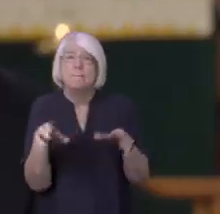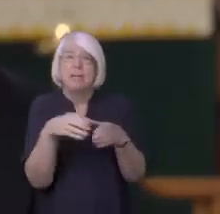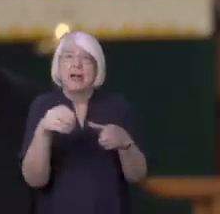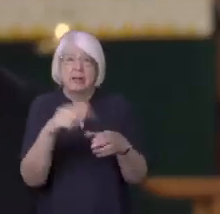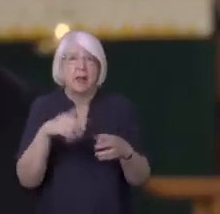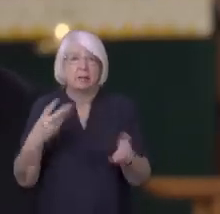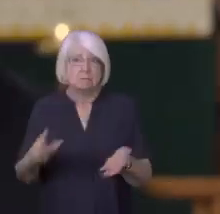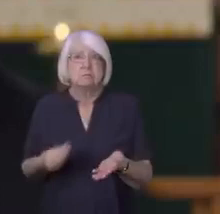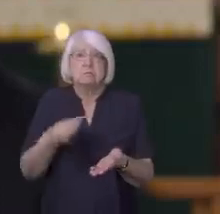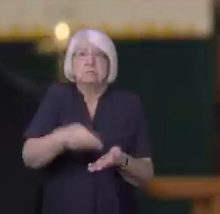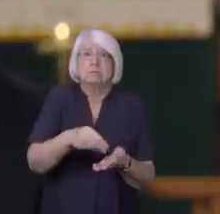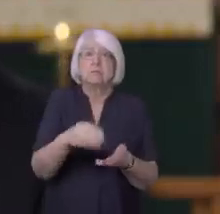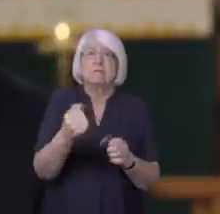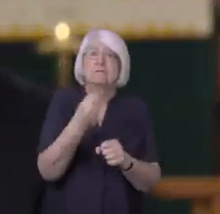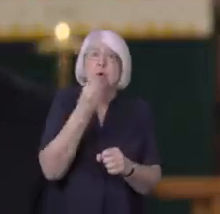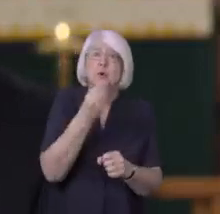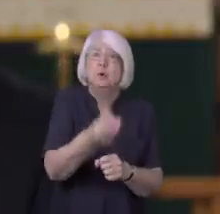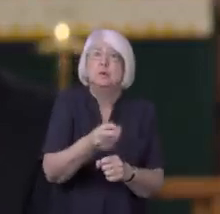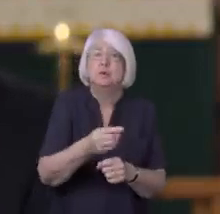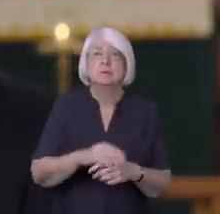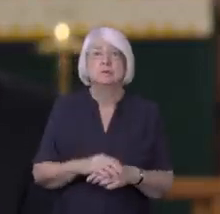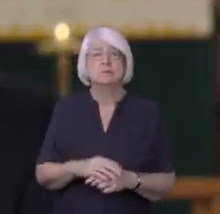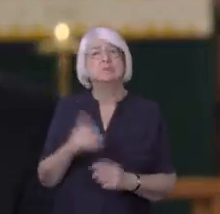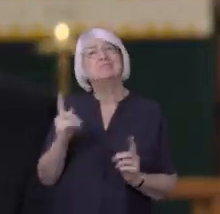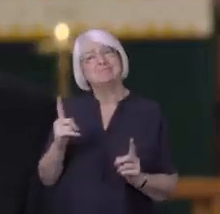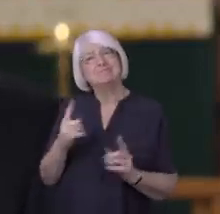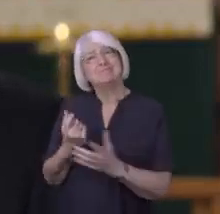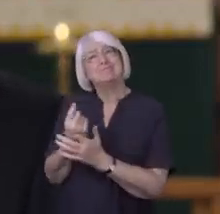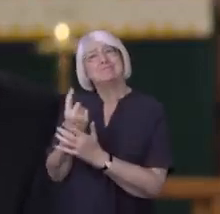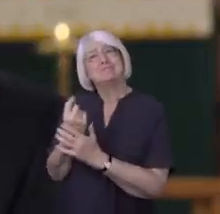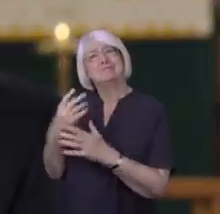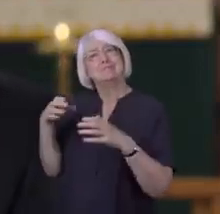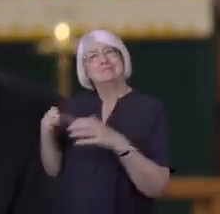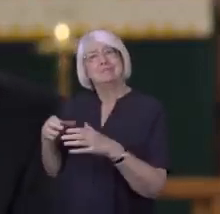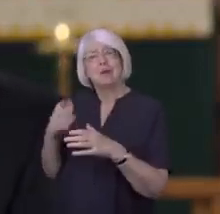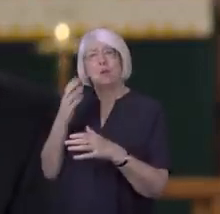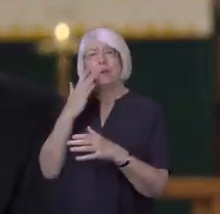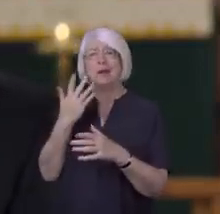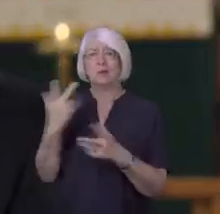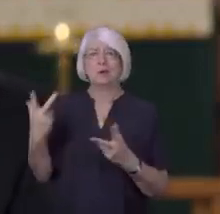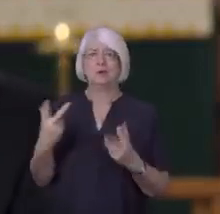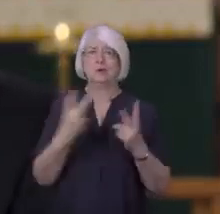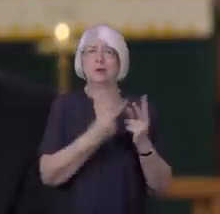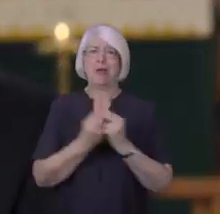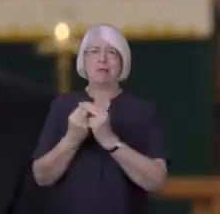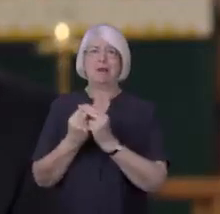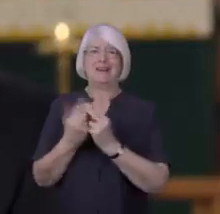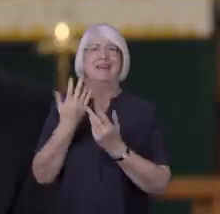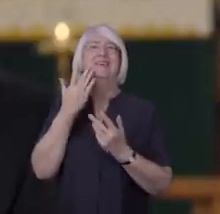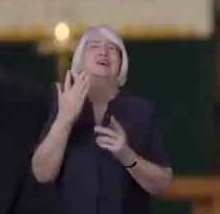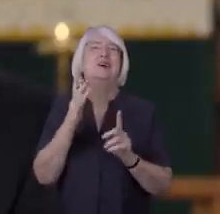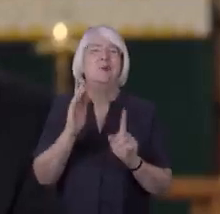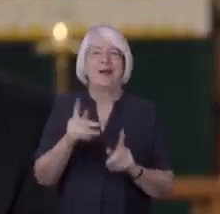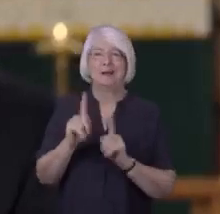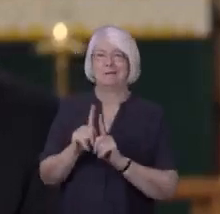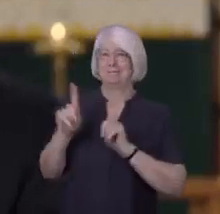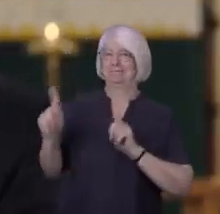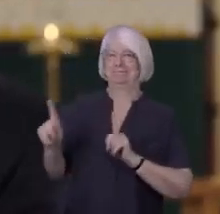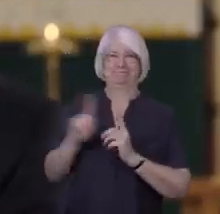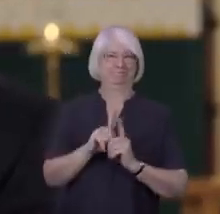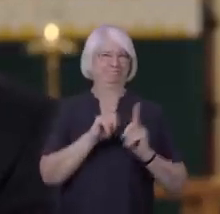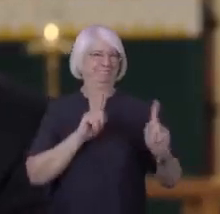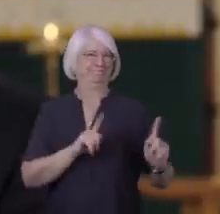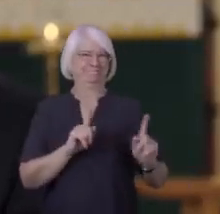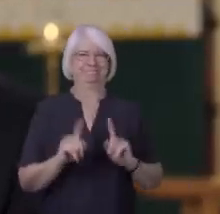all is that when we stand together, even in an appropriately socially distanced way, when we stand together, our